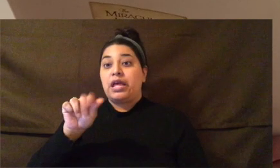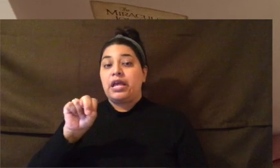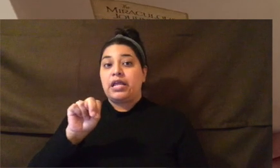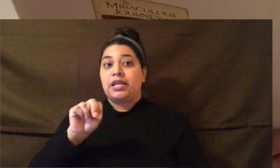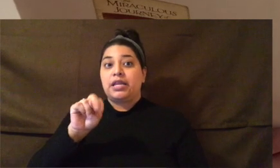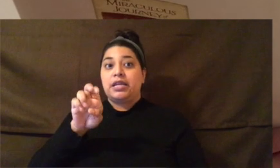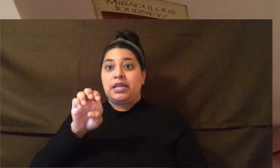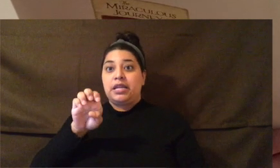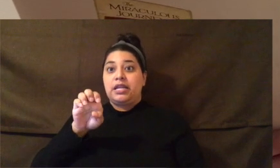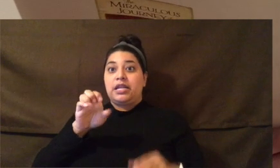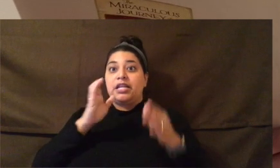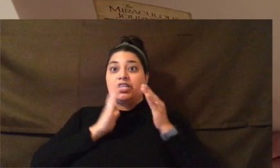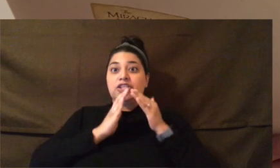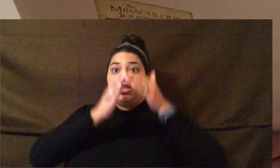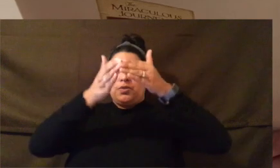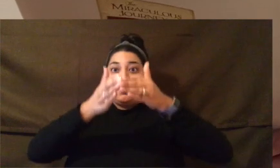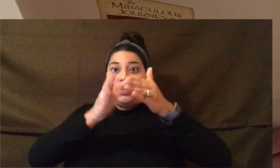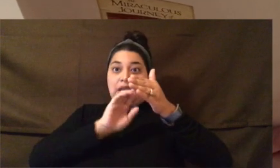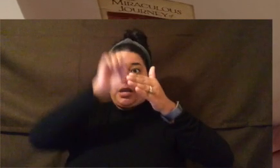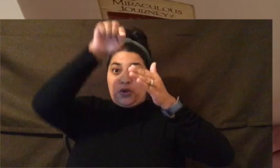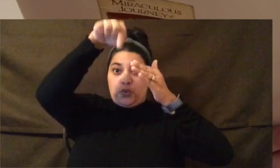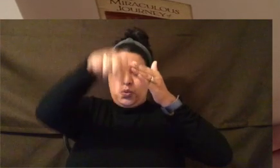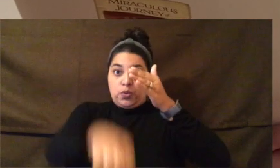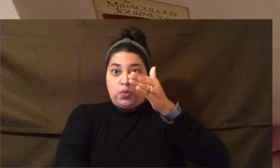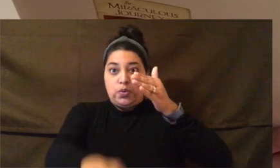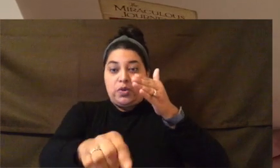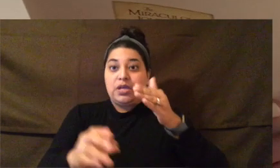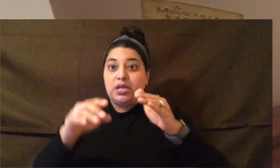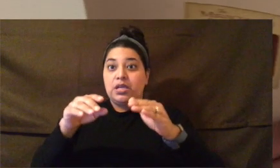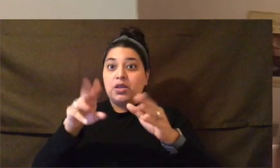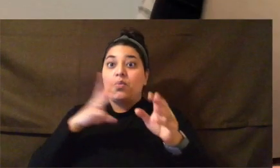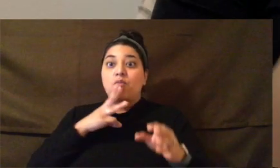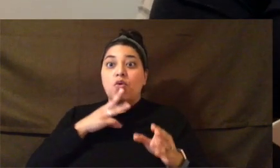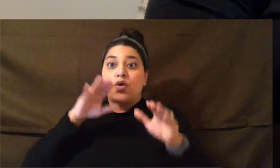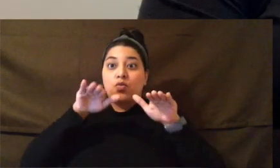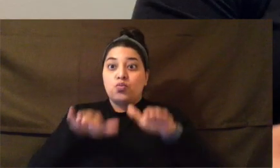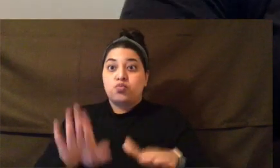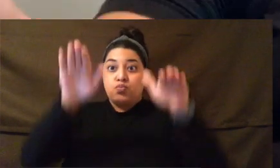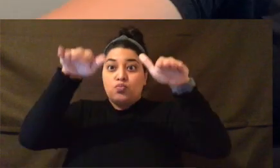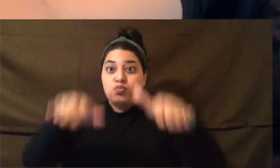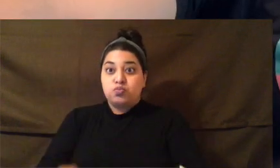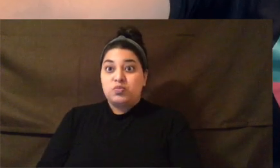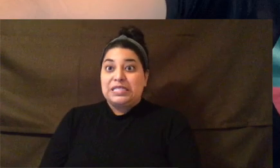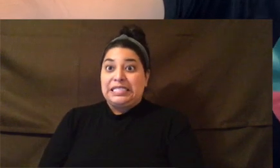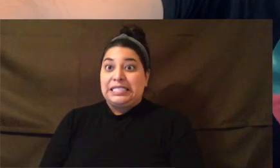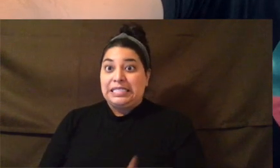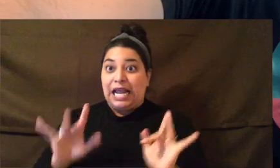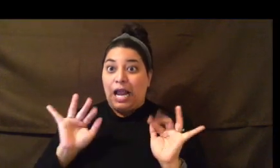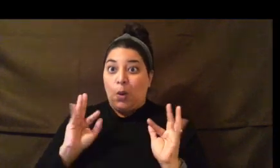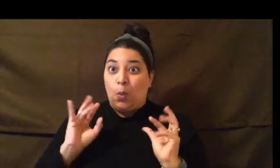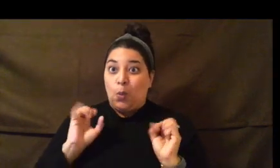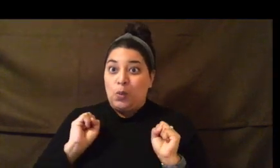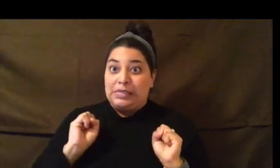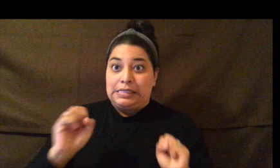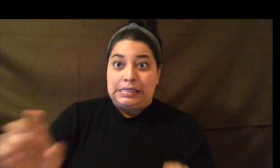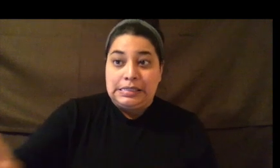Tulane went overboard. Uh-oh.